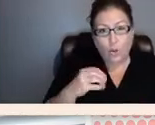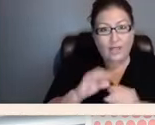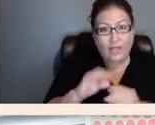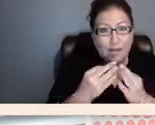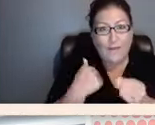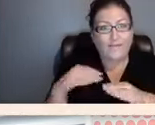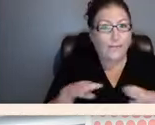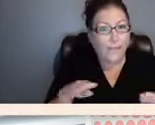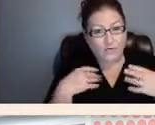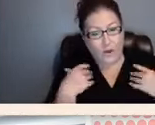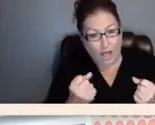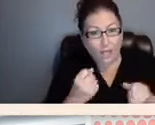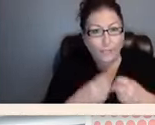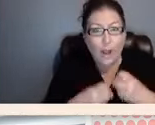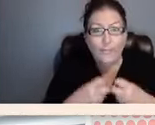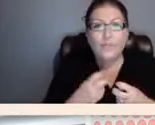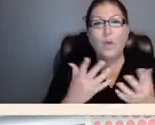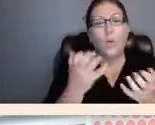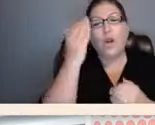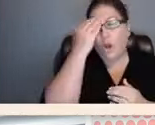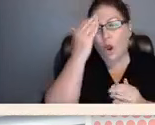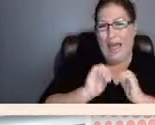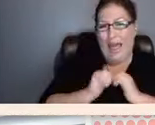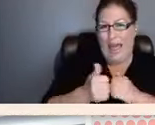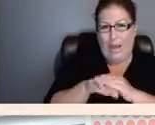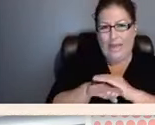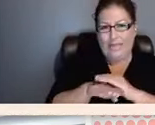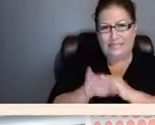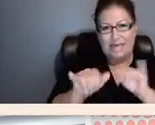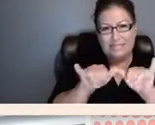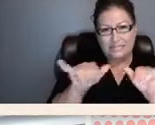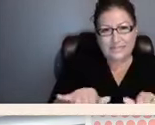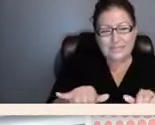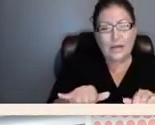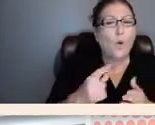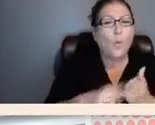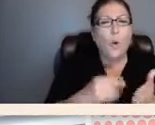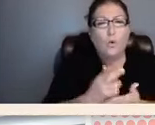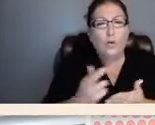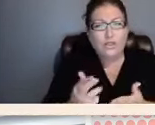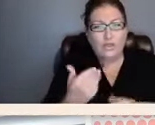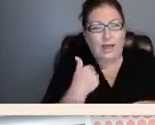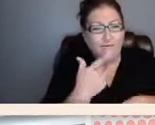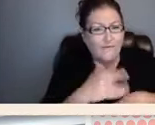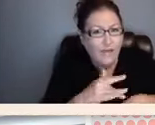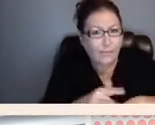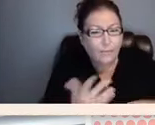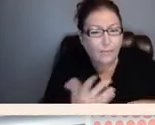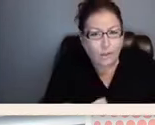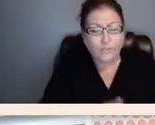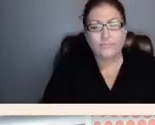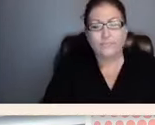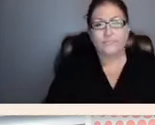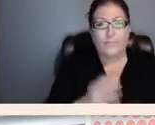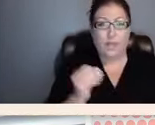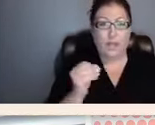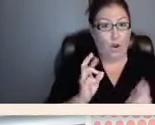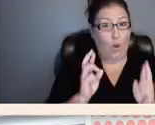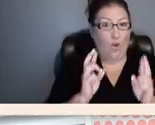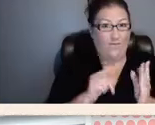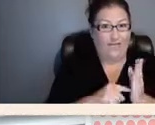issue. They want to know how to access the system, what resources are available, and hopefully this presentation